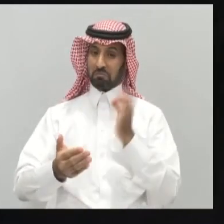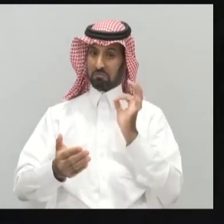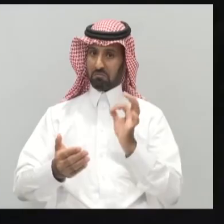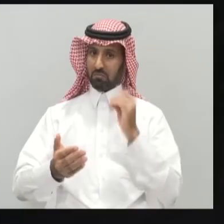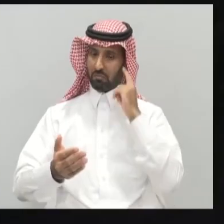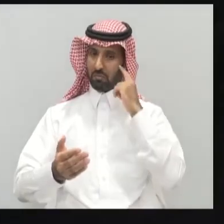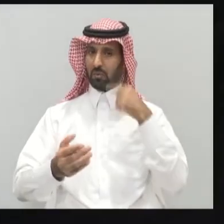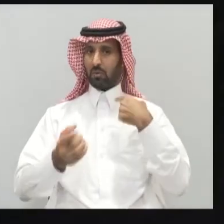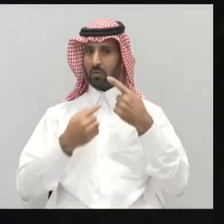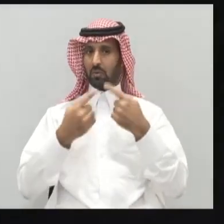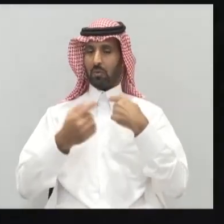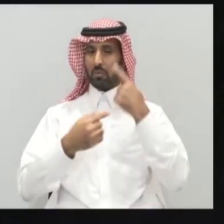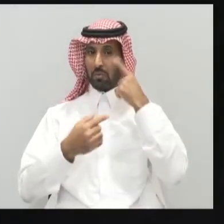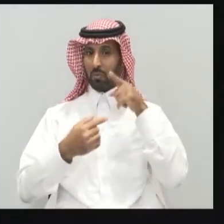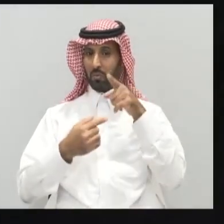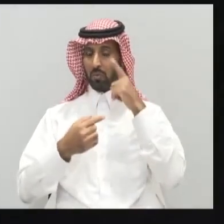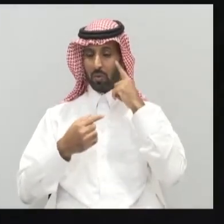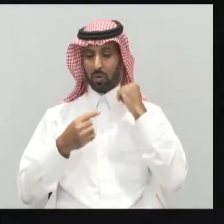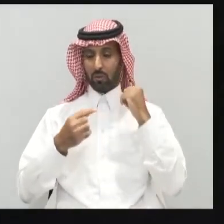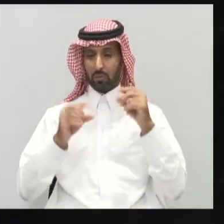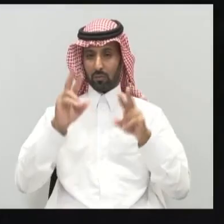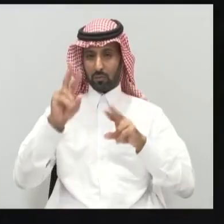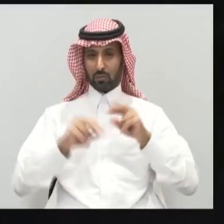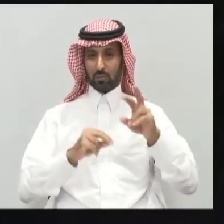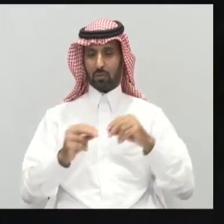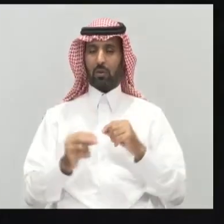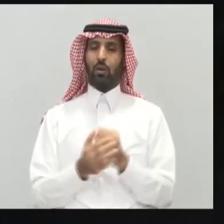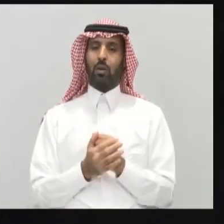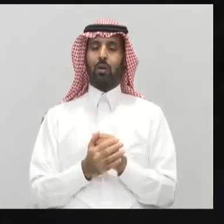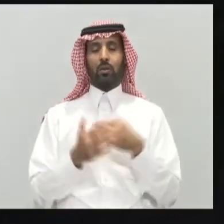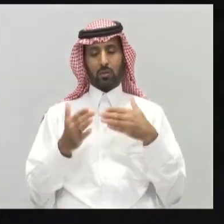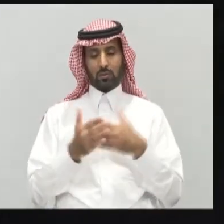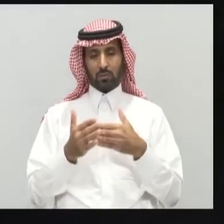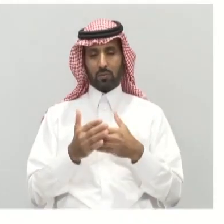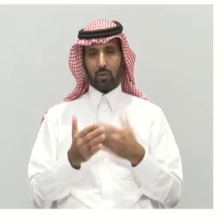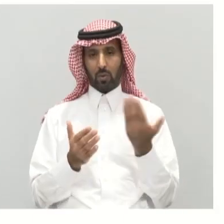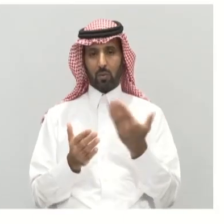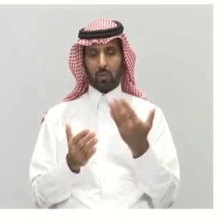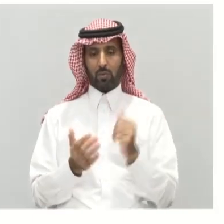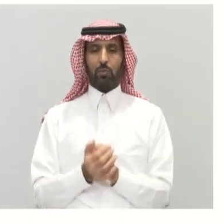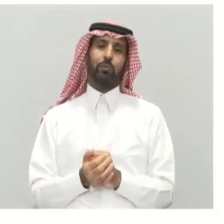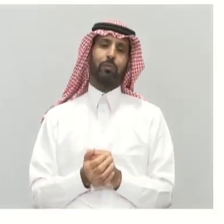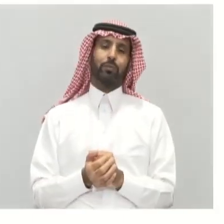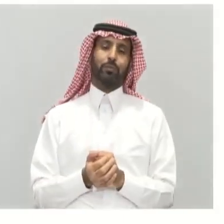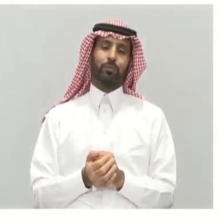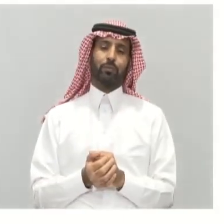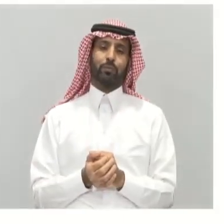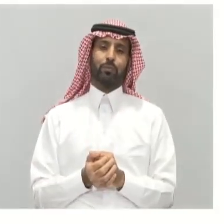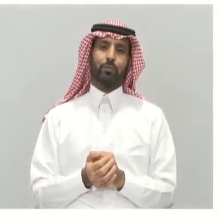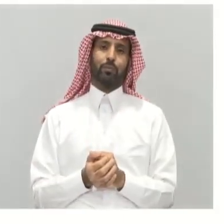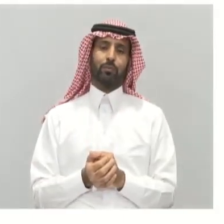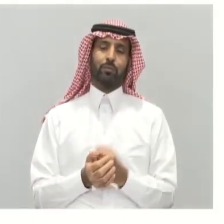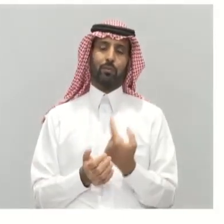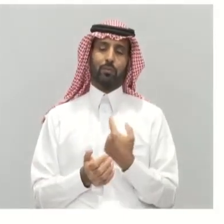life story. It's a great conclusion for our unit. Also, you under,